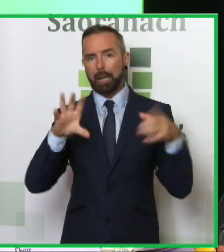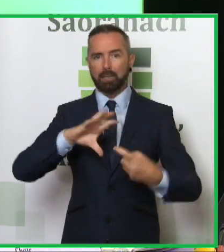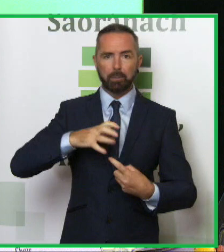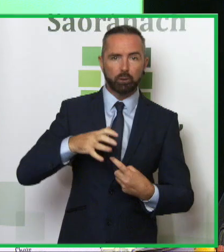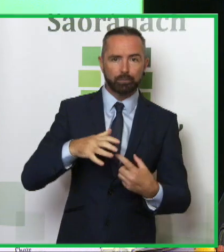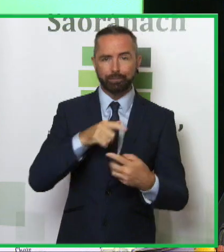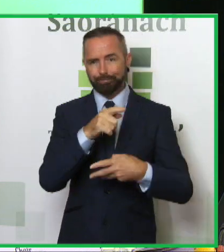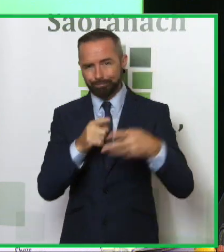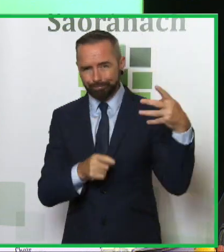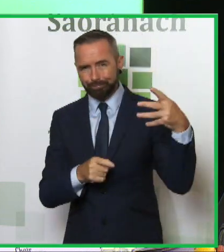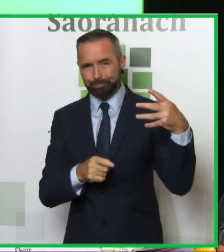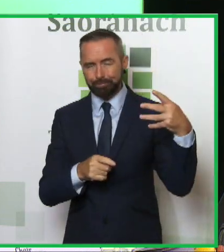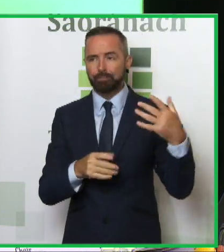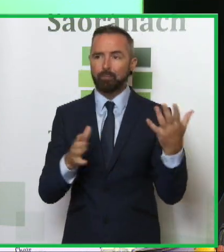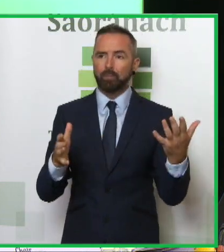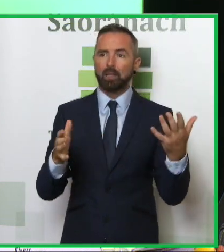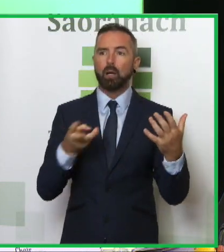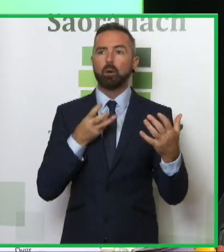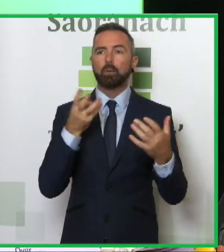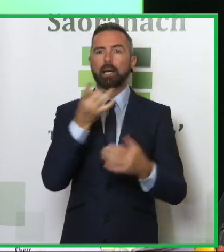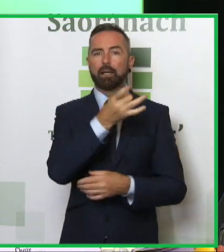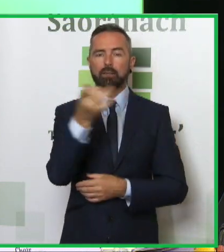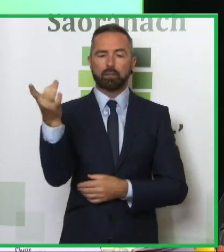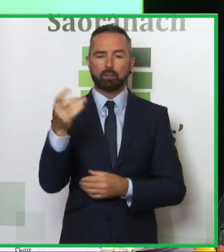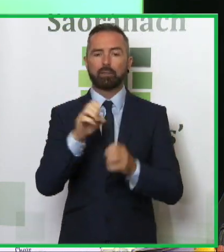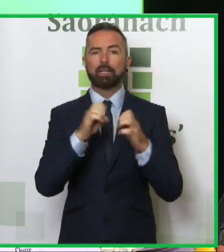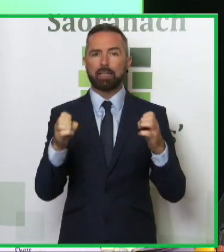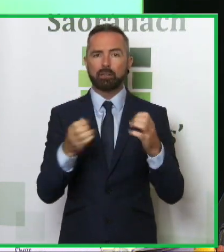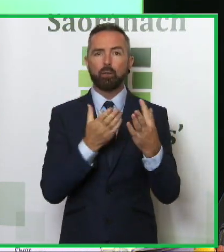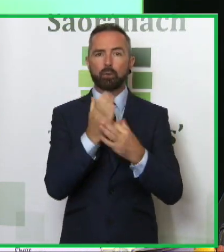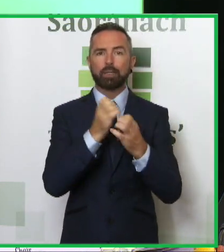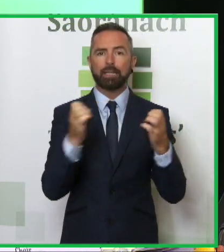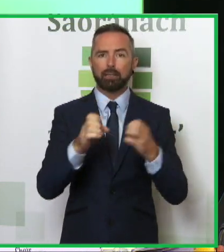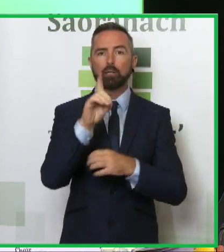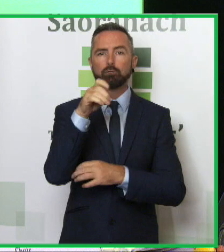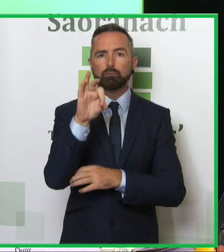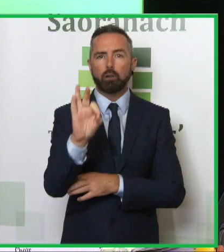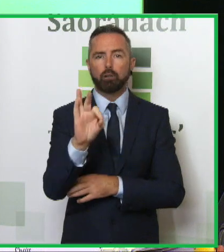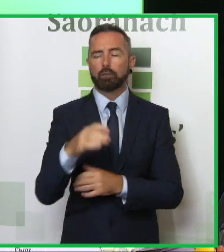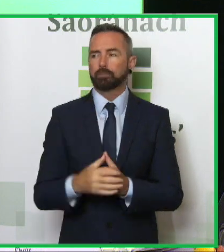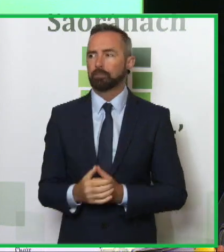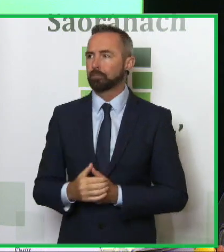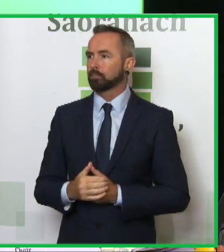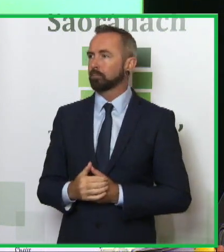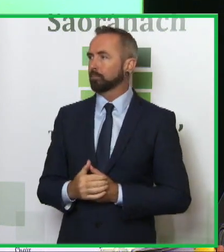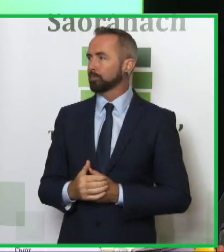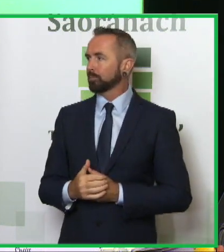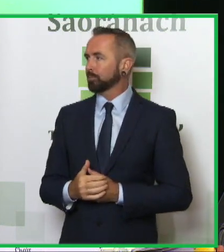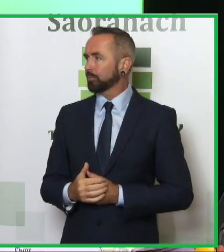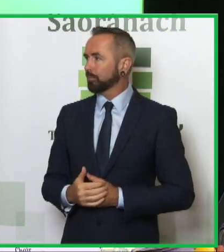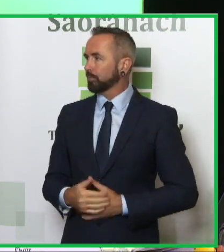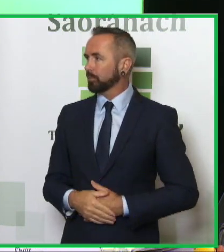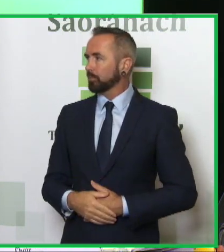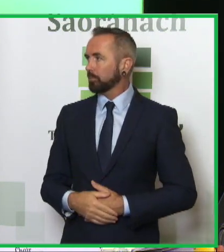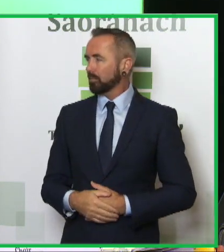then all others a different approach? Or again, do you want to go through various different ones? So we're going to test the room in a minute for it. First